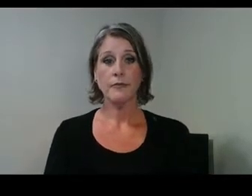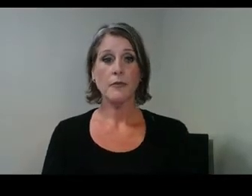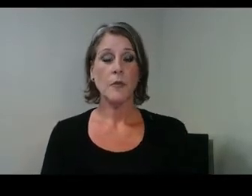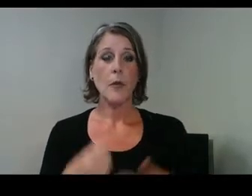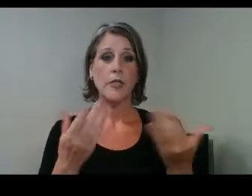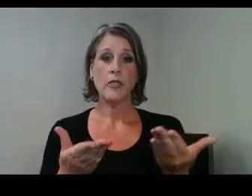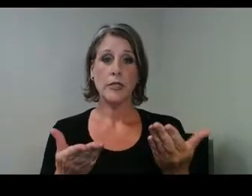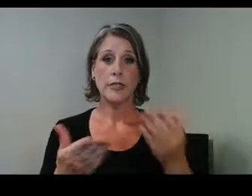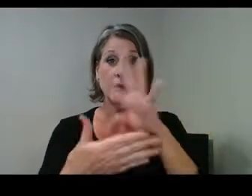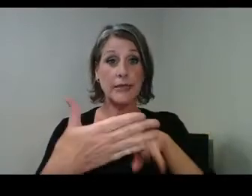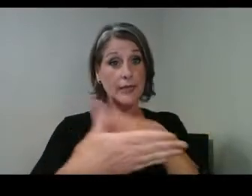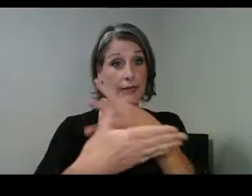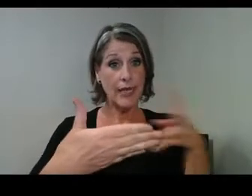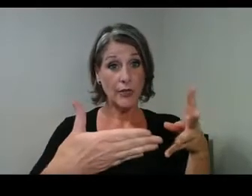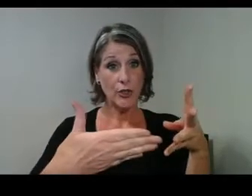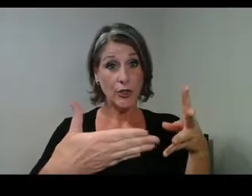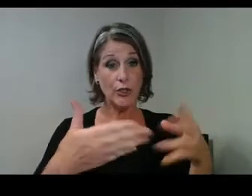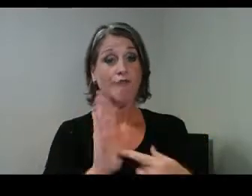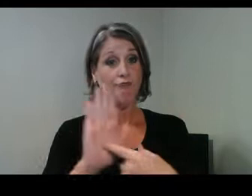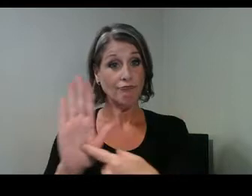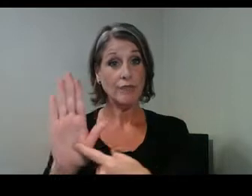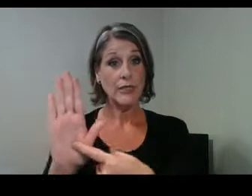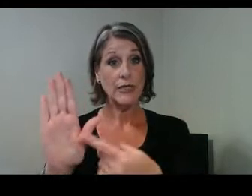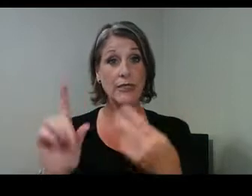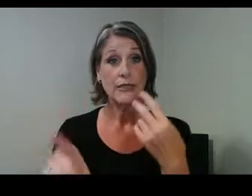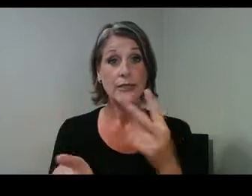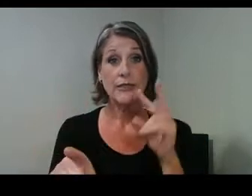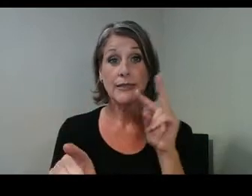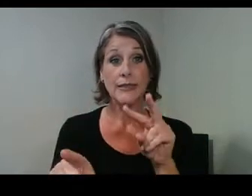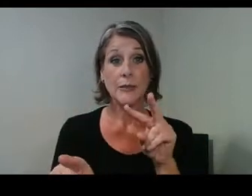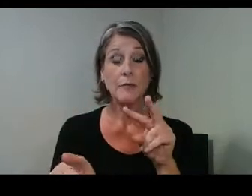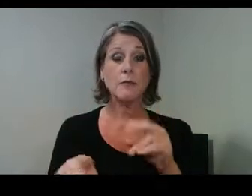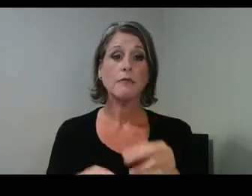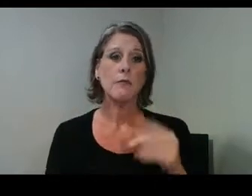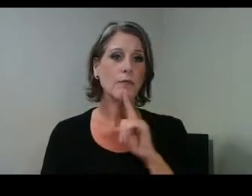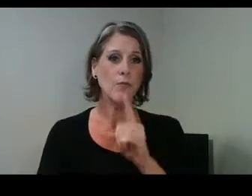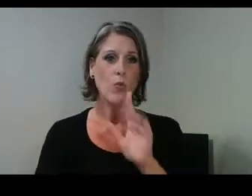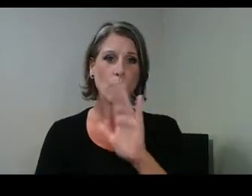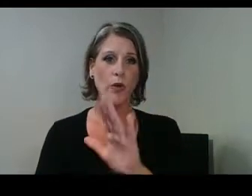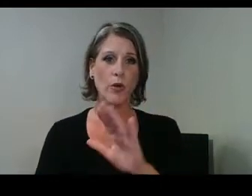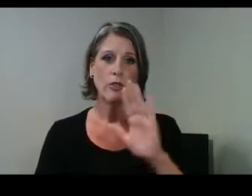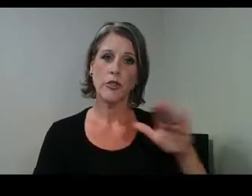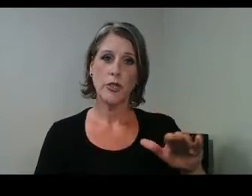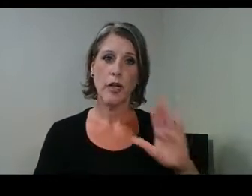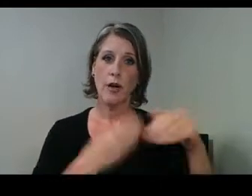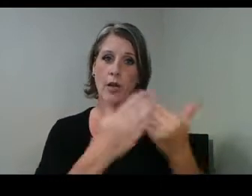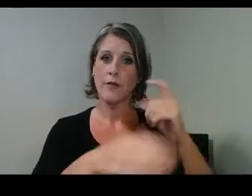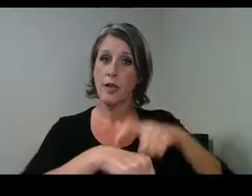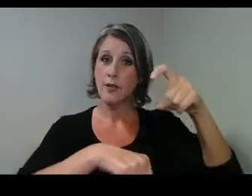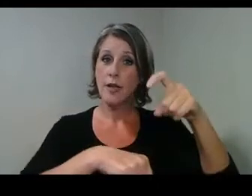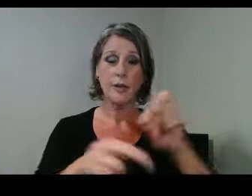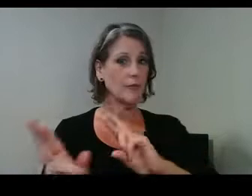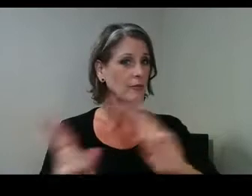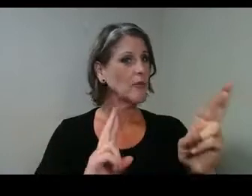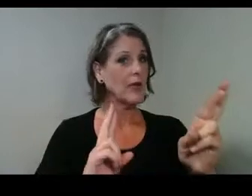Here's a snapshot of the 5th grade schedule. Please make sure that your child arrives on time and ready to learn. As you can